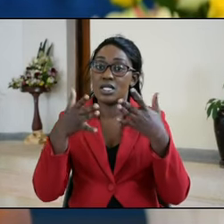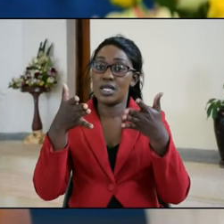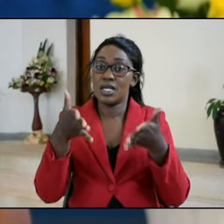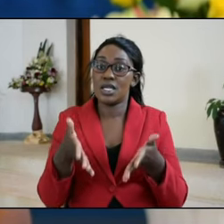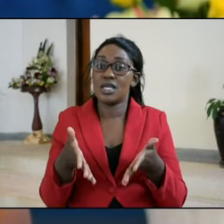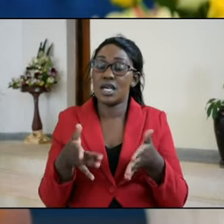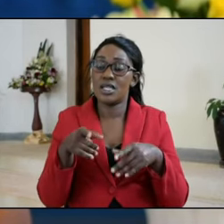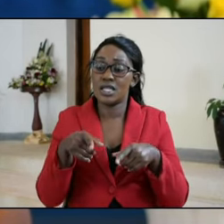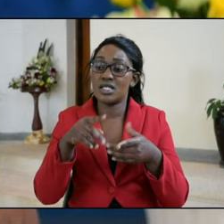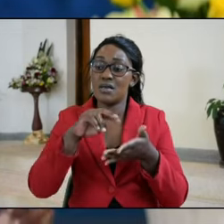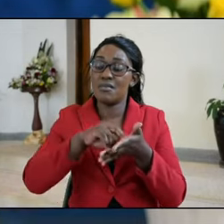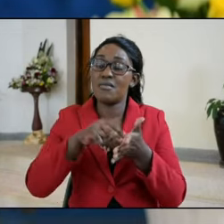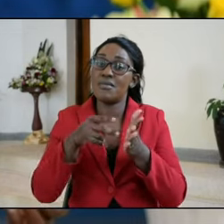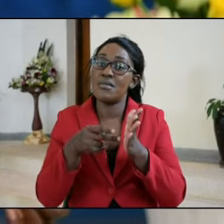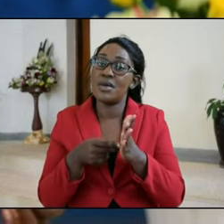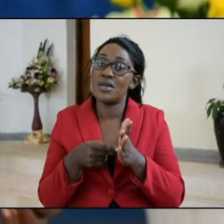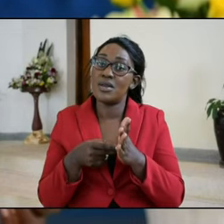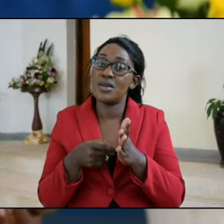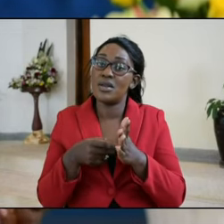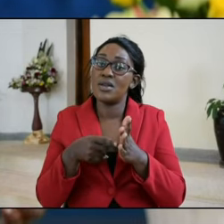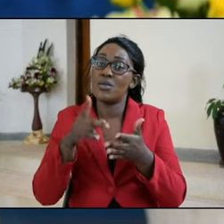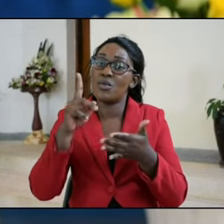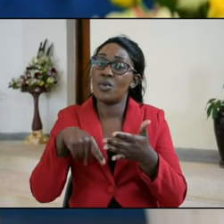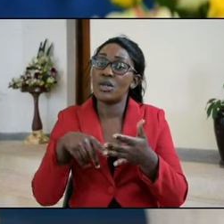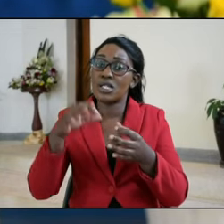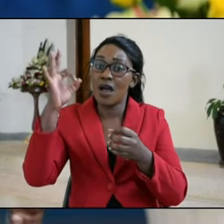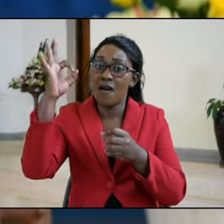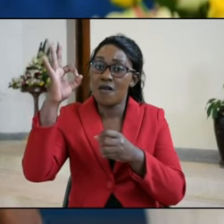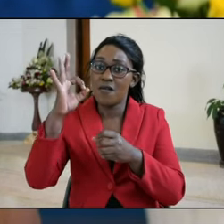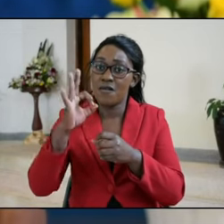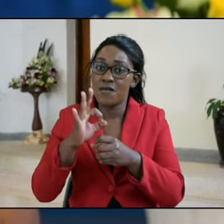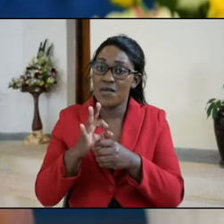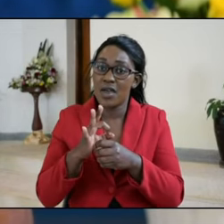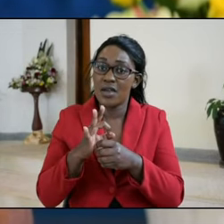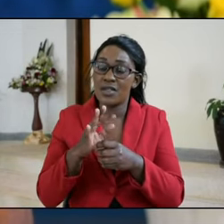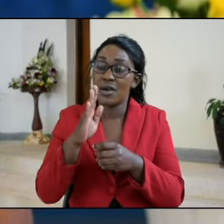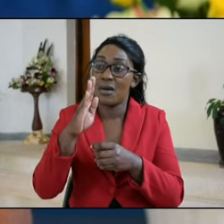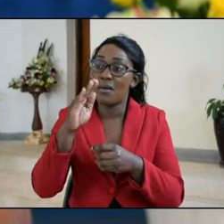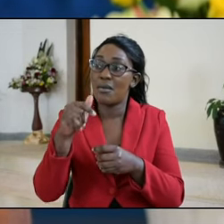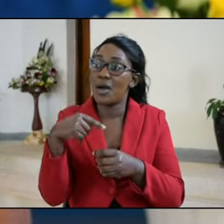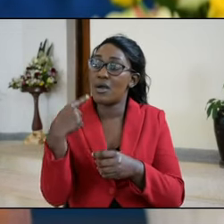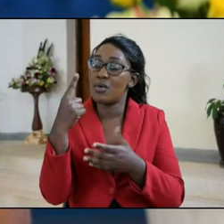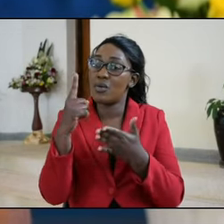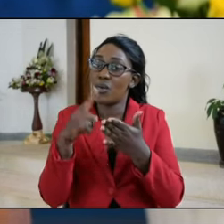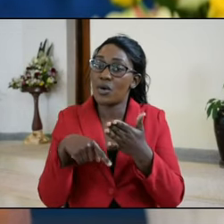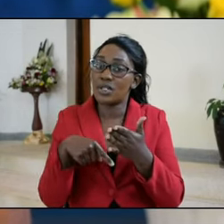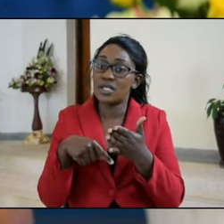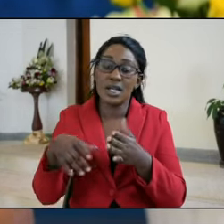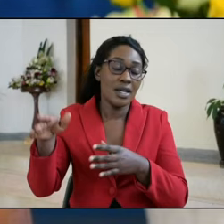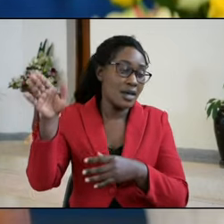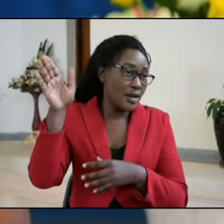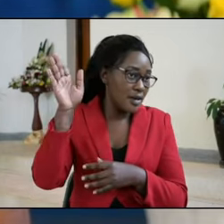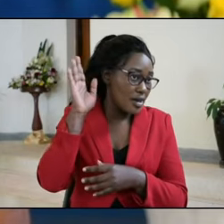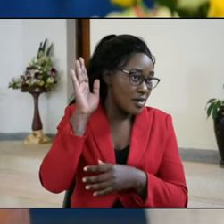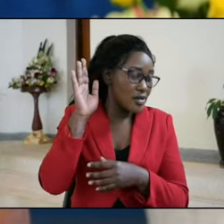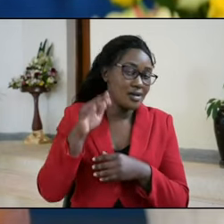What does it really mean that faith comes by hearing? That